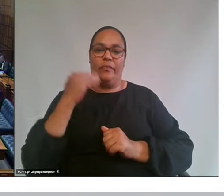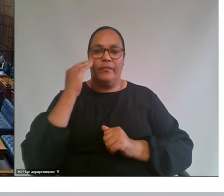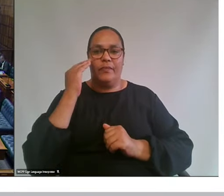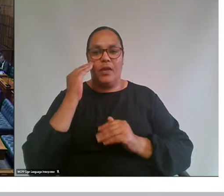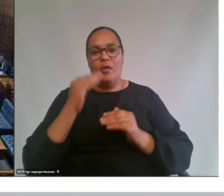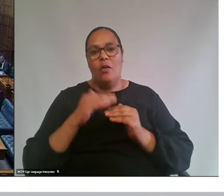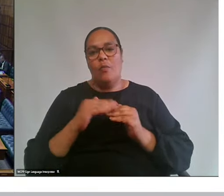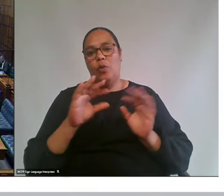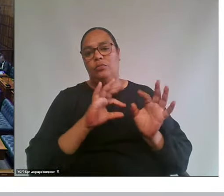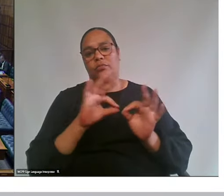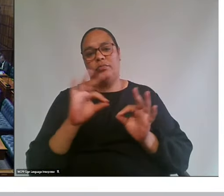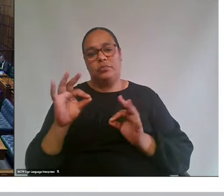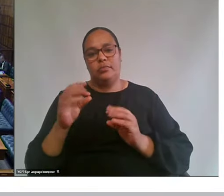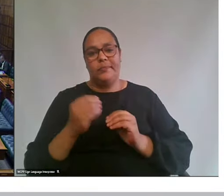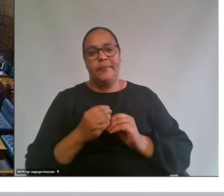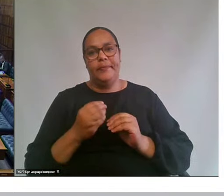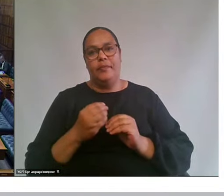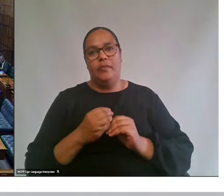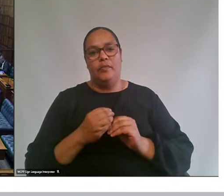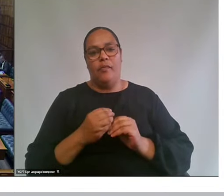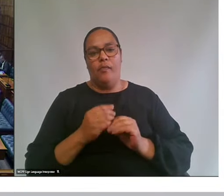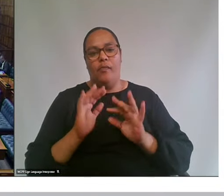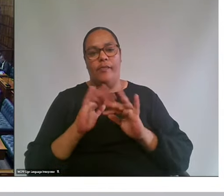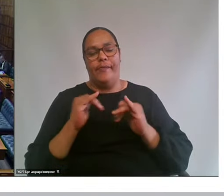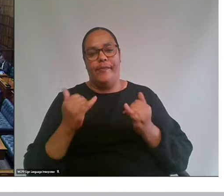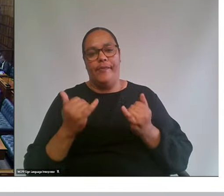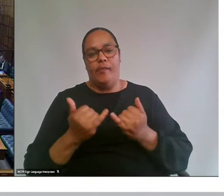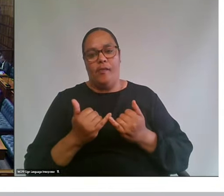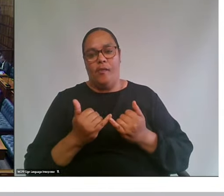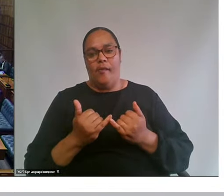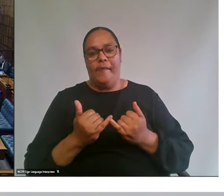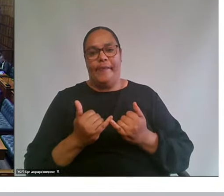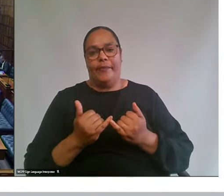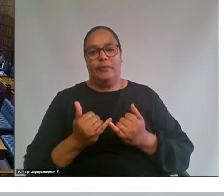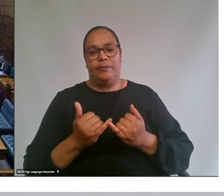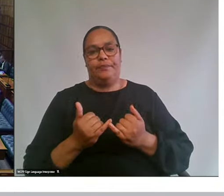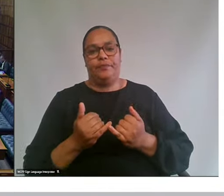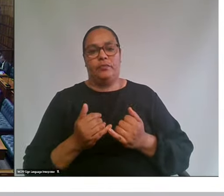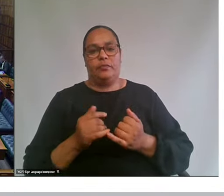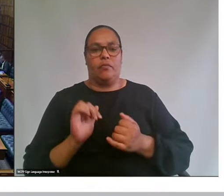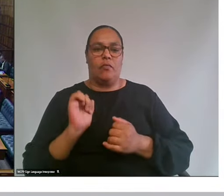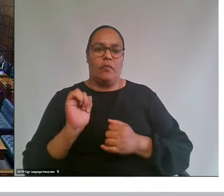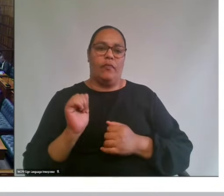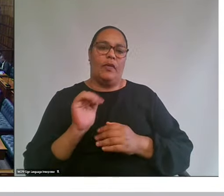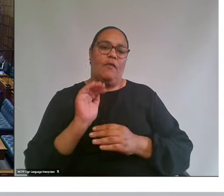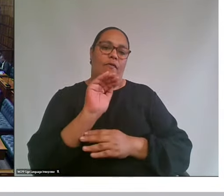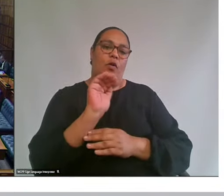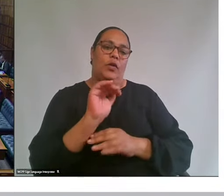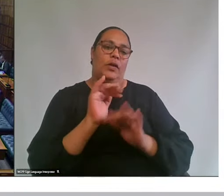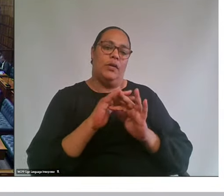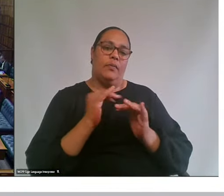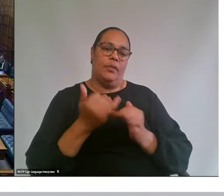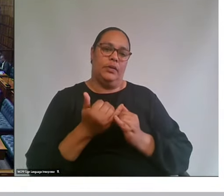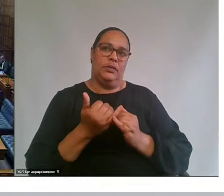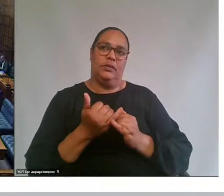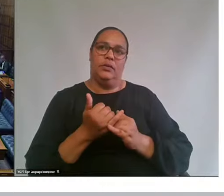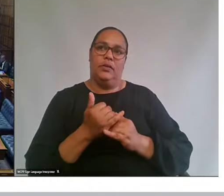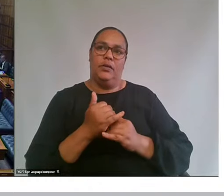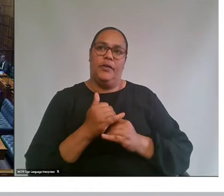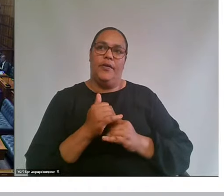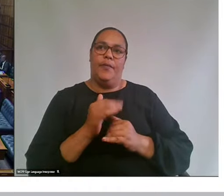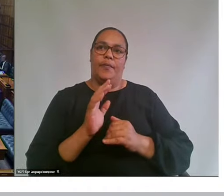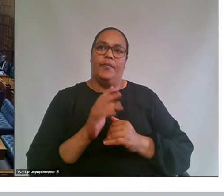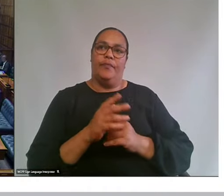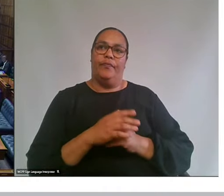of those uh companies uh they are actually foreign companies it's only